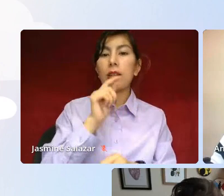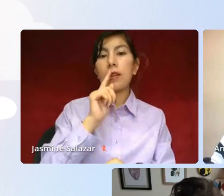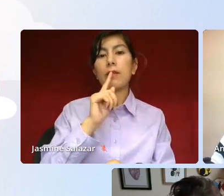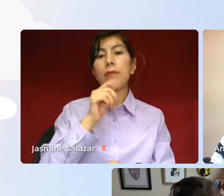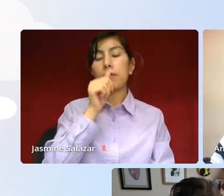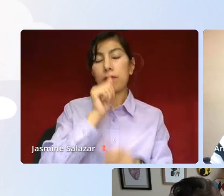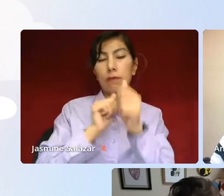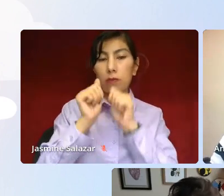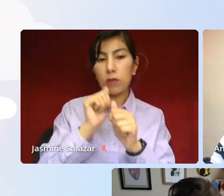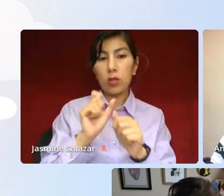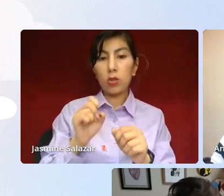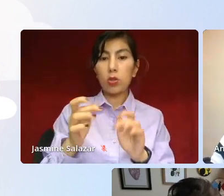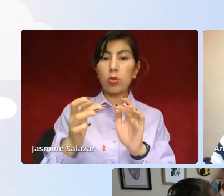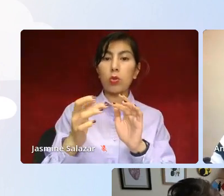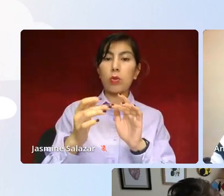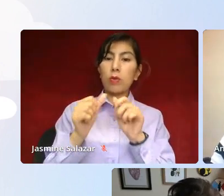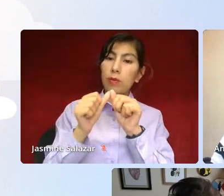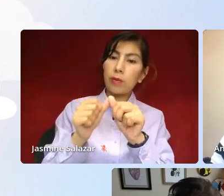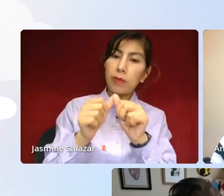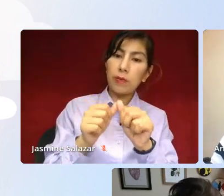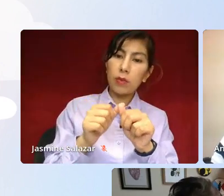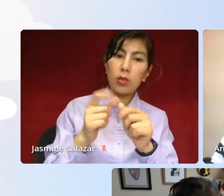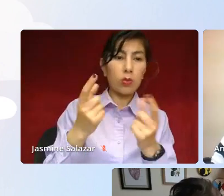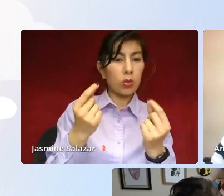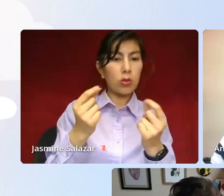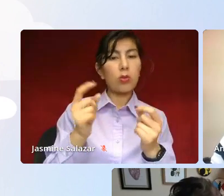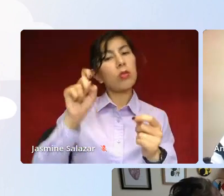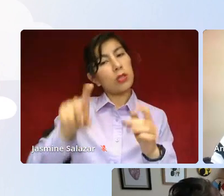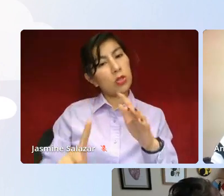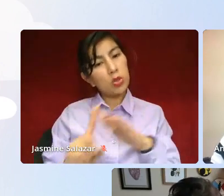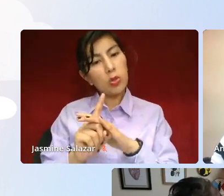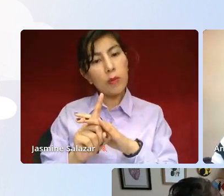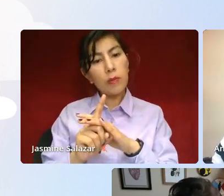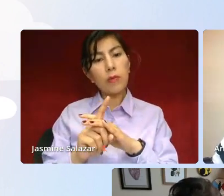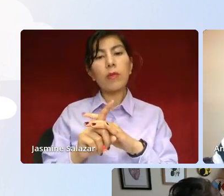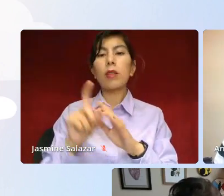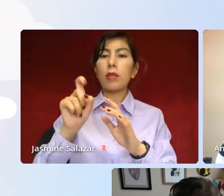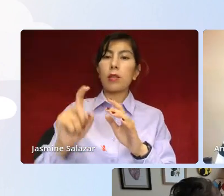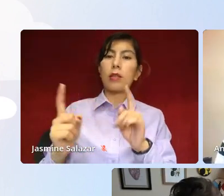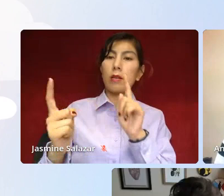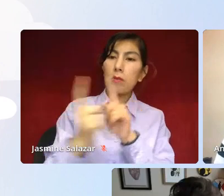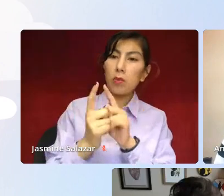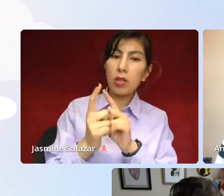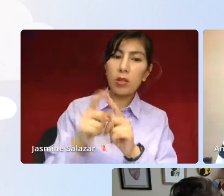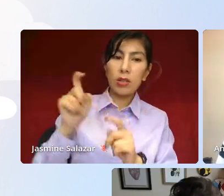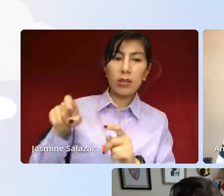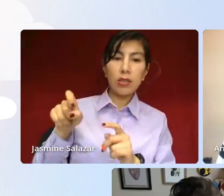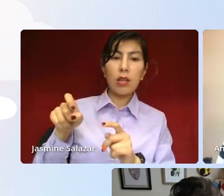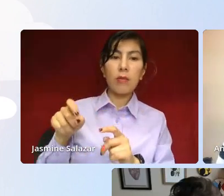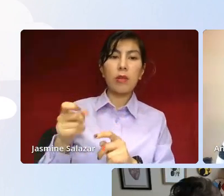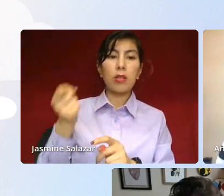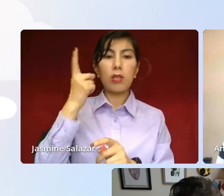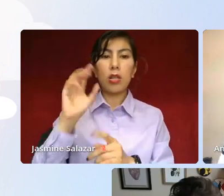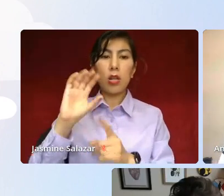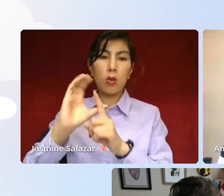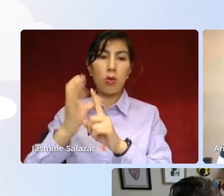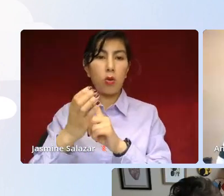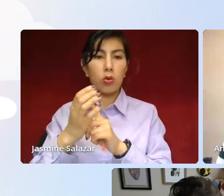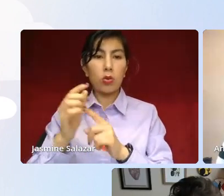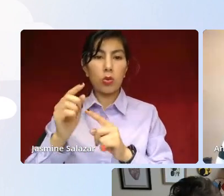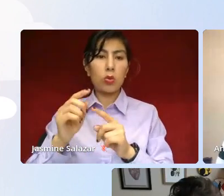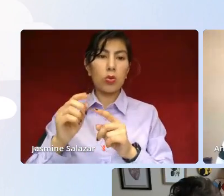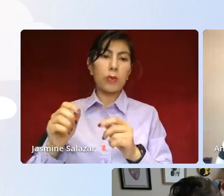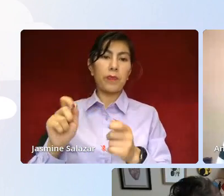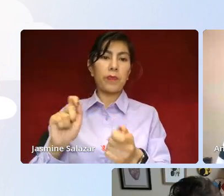So the consistency is you got to show up, you got to get there, you got to meet the demand and understand the cultural dynamics within various different